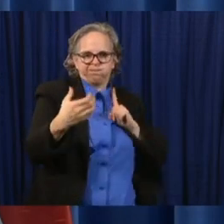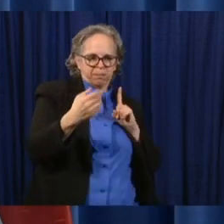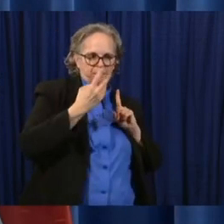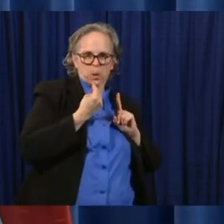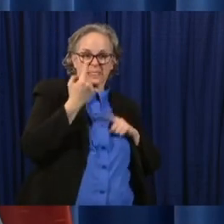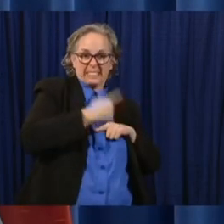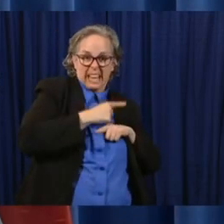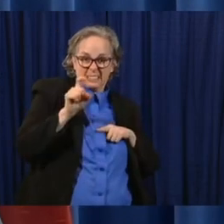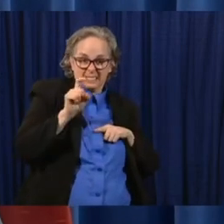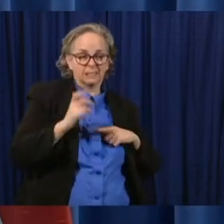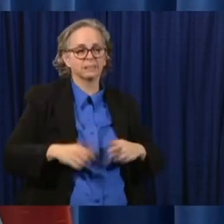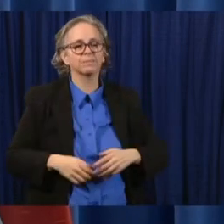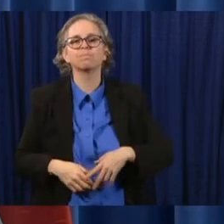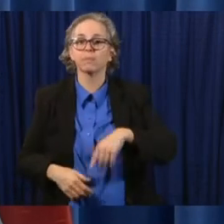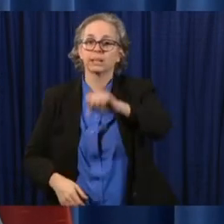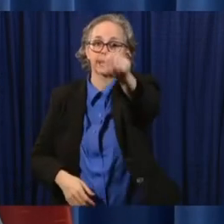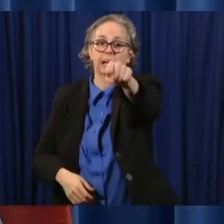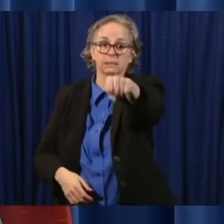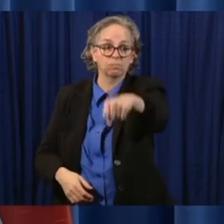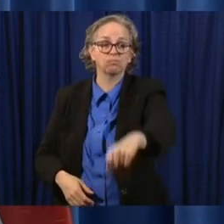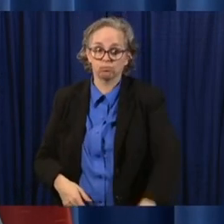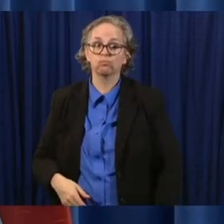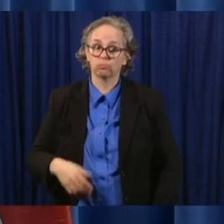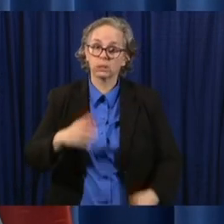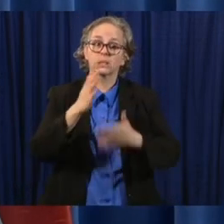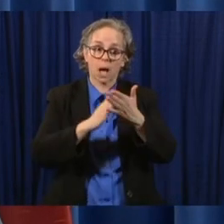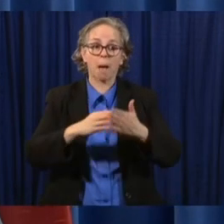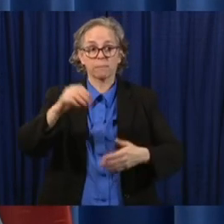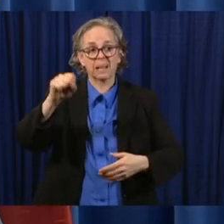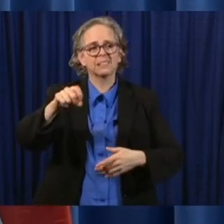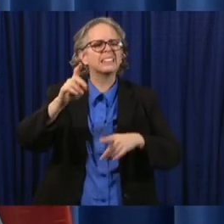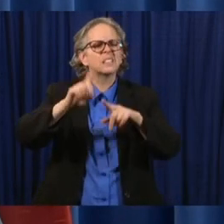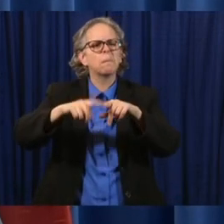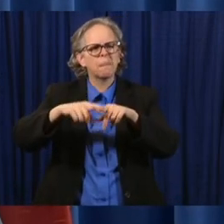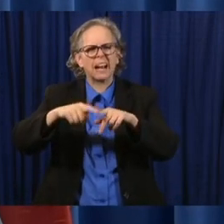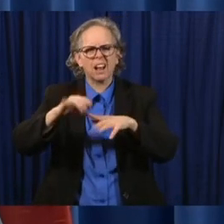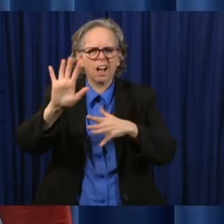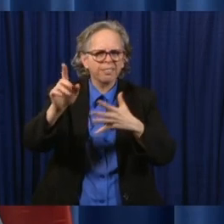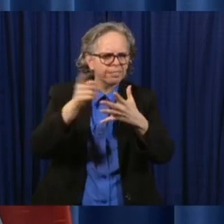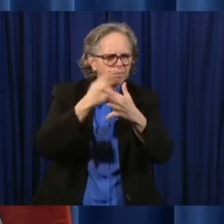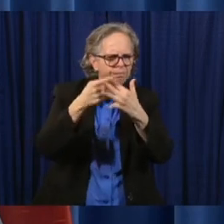Yeah, certainly some of them, that's their condition. Thank you.